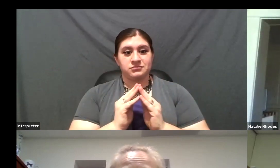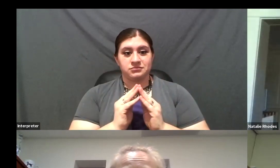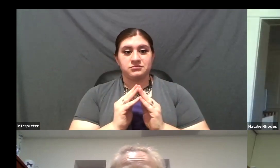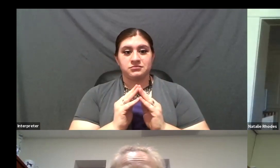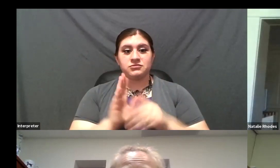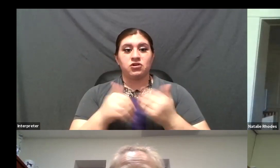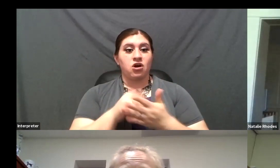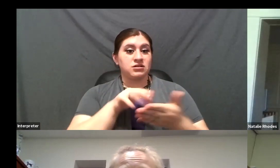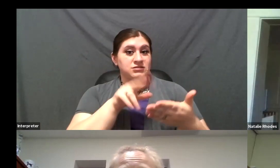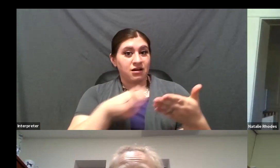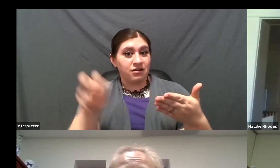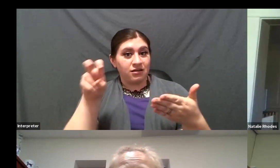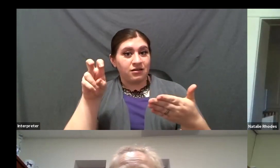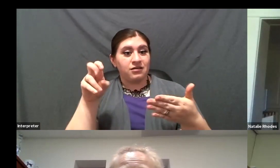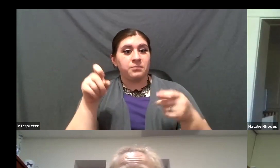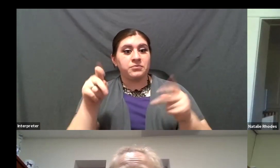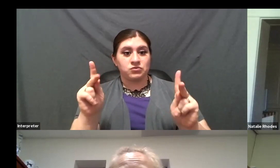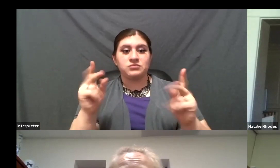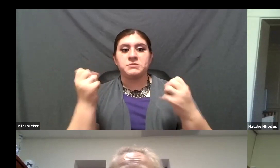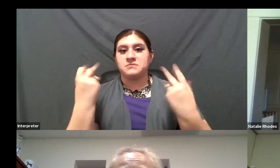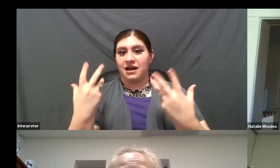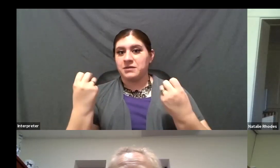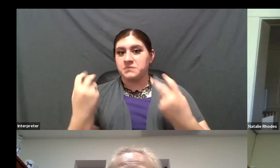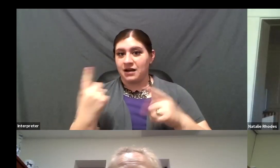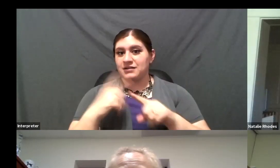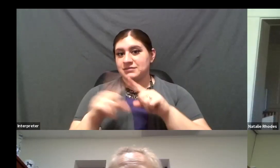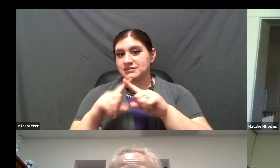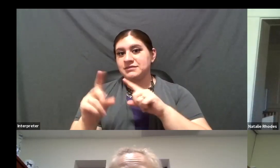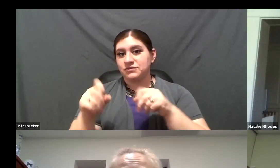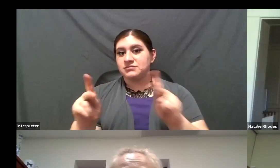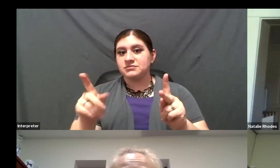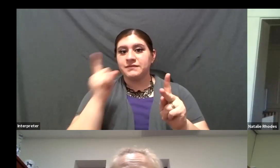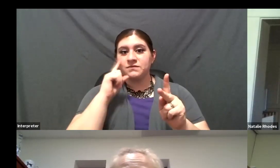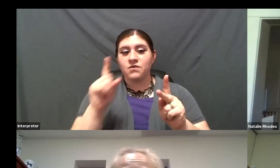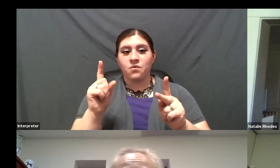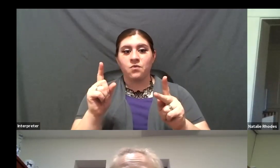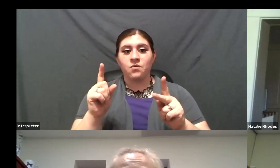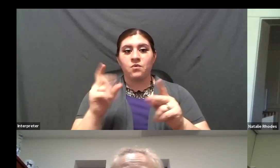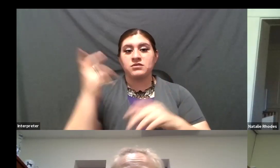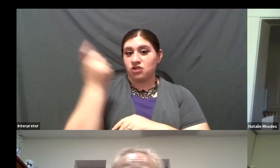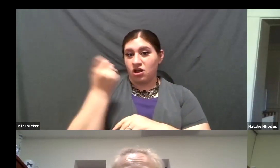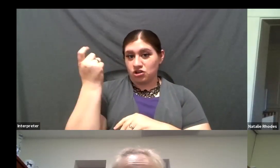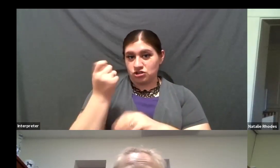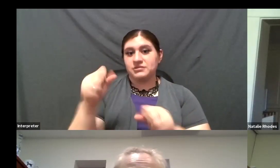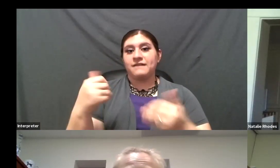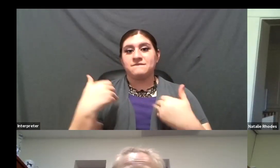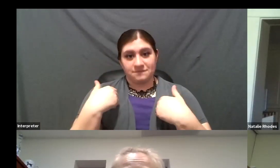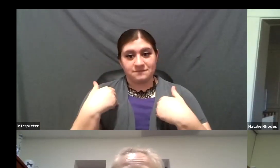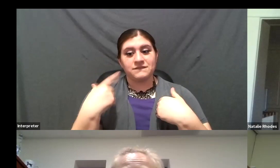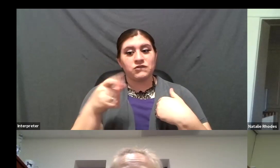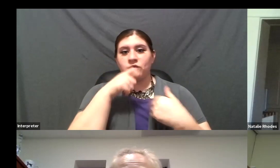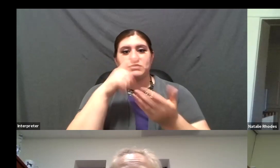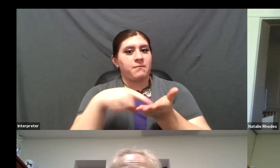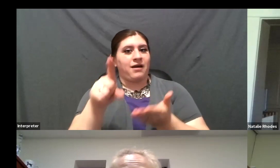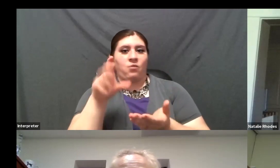abroad opportunities, there are a lot of opportunities for some scholarships with that. So you're not having to pay 100% out